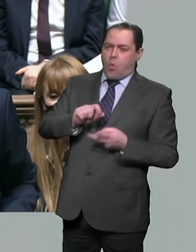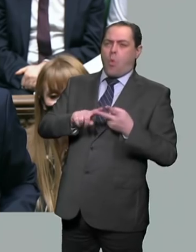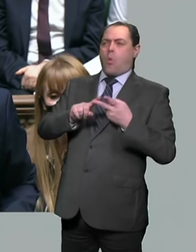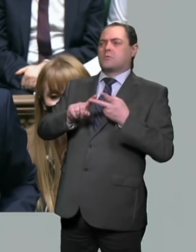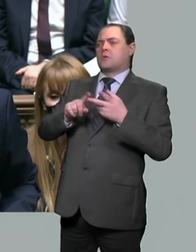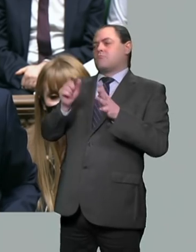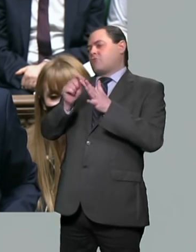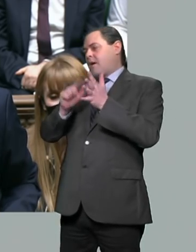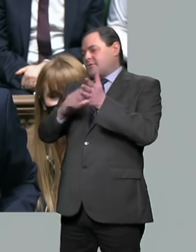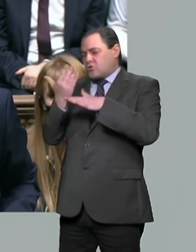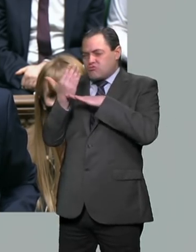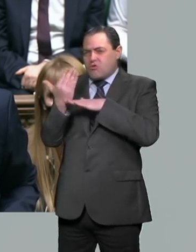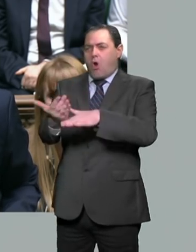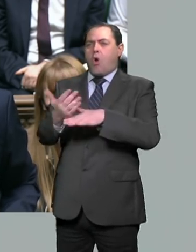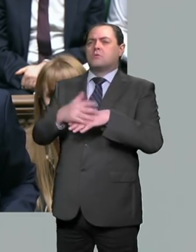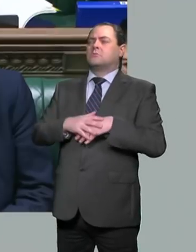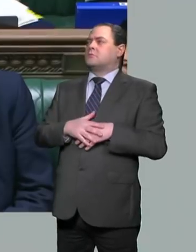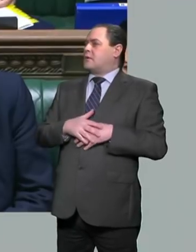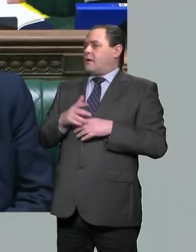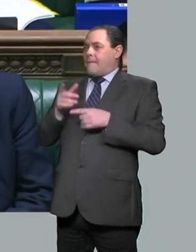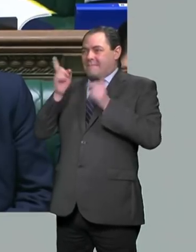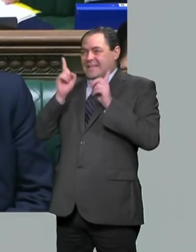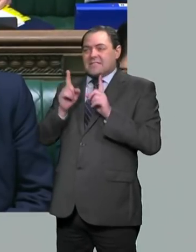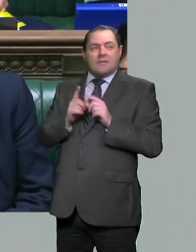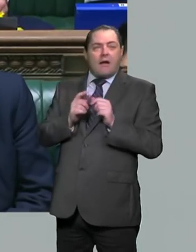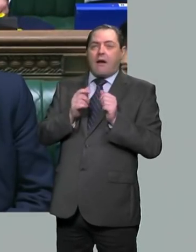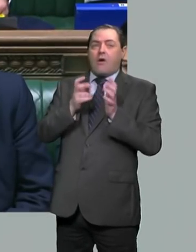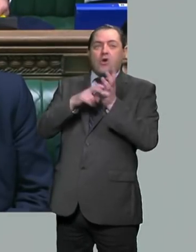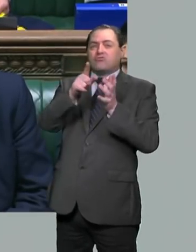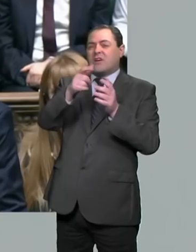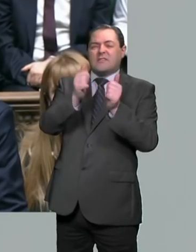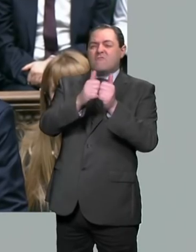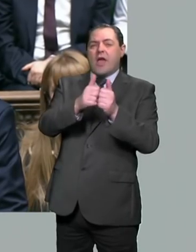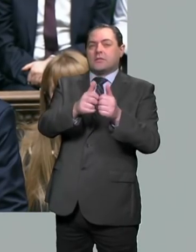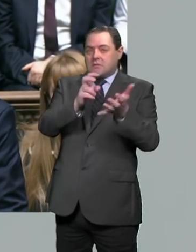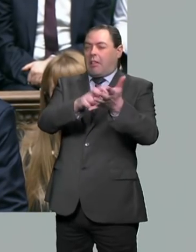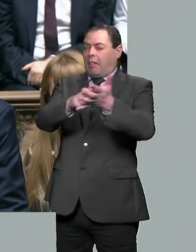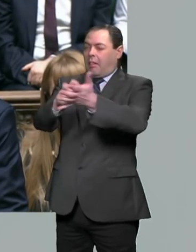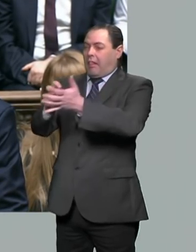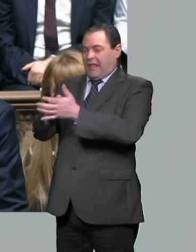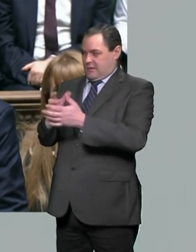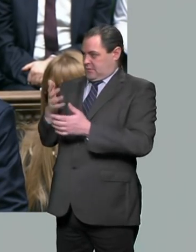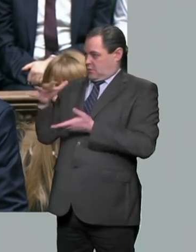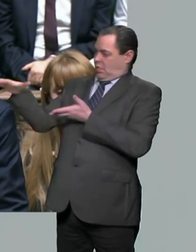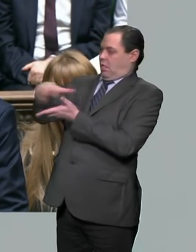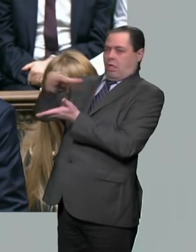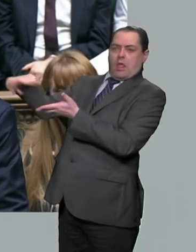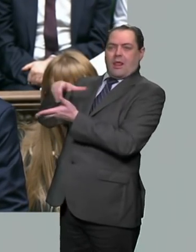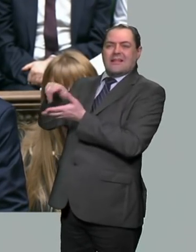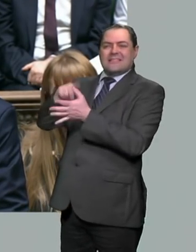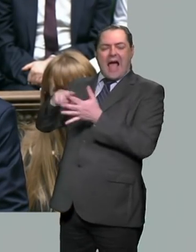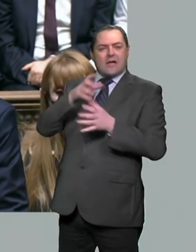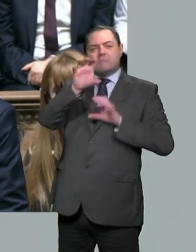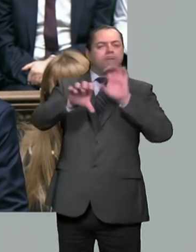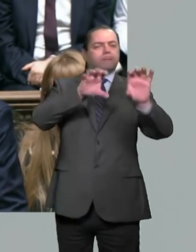to government contracts for mates of ministers, they've treated taxpayers as an ATM machine for their mates and